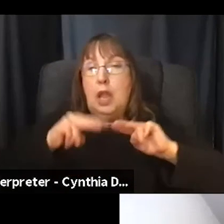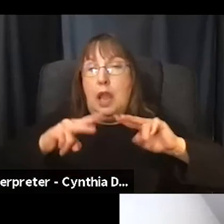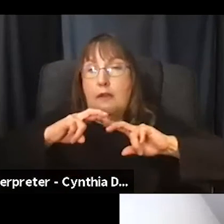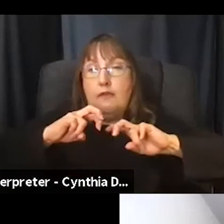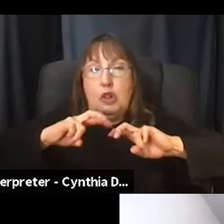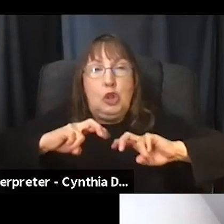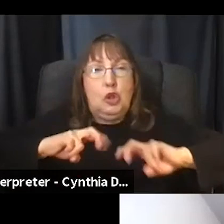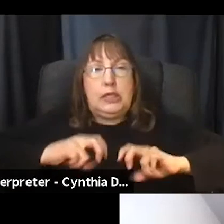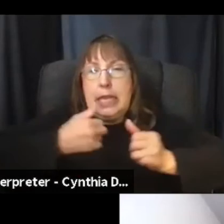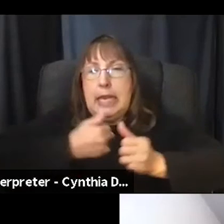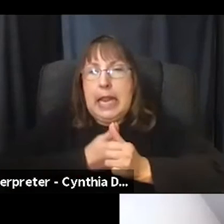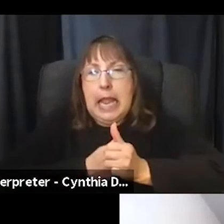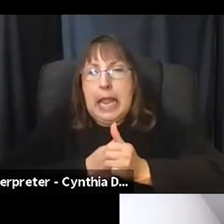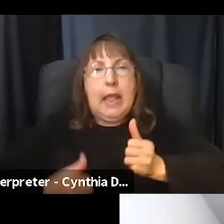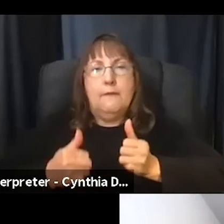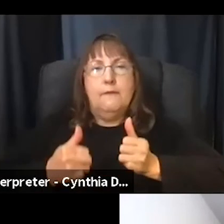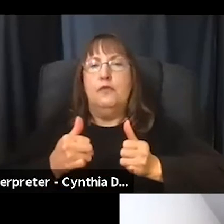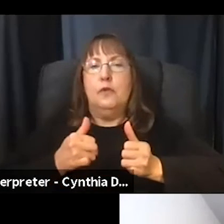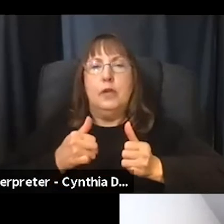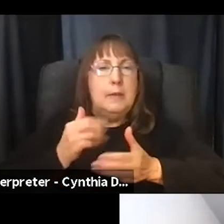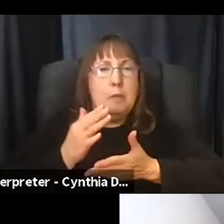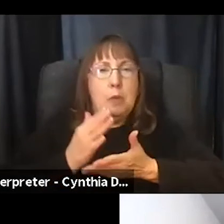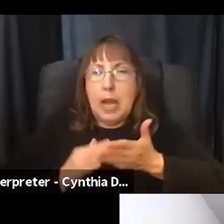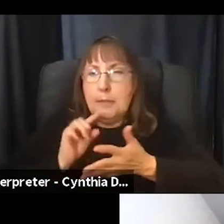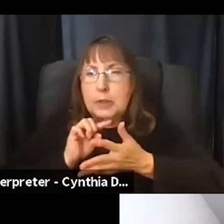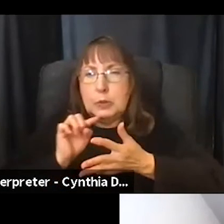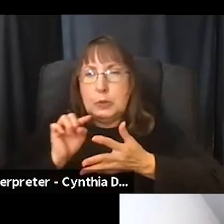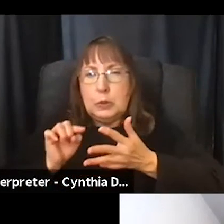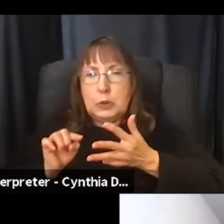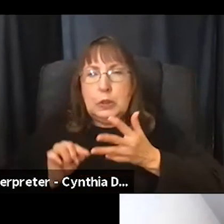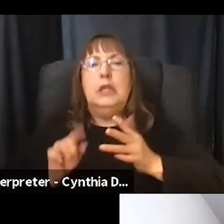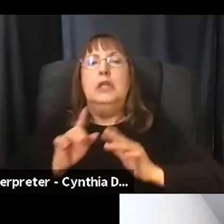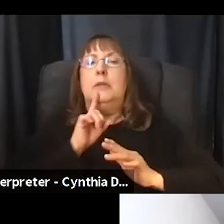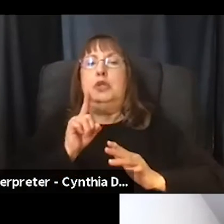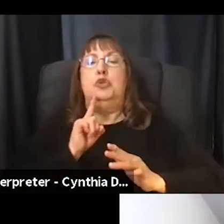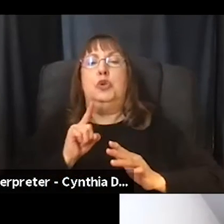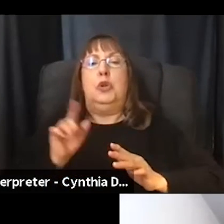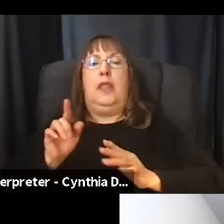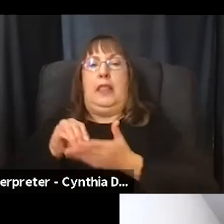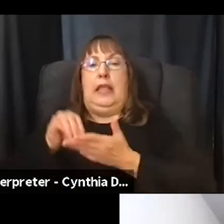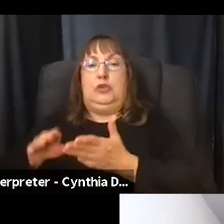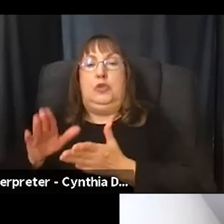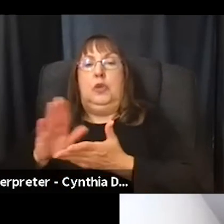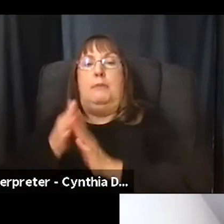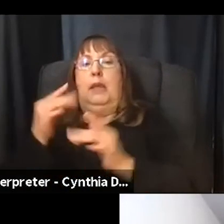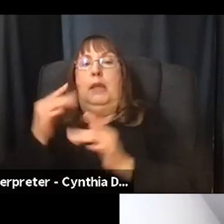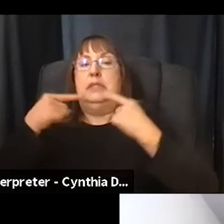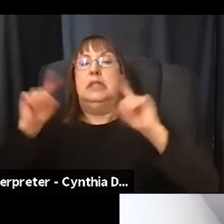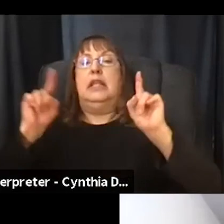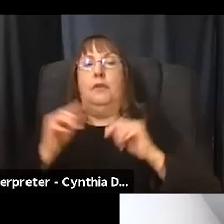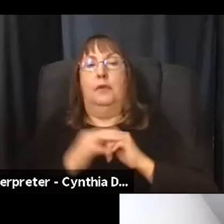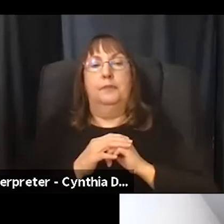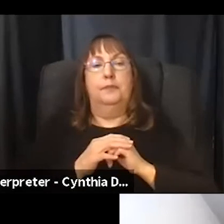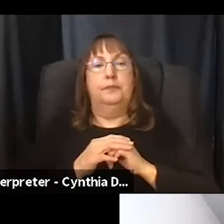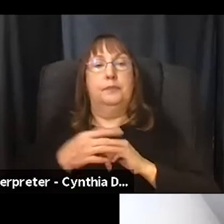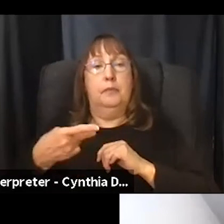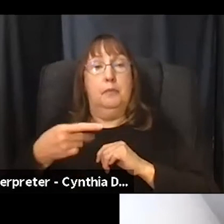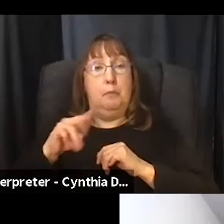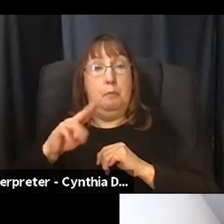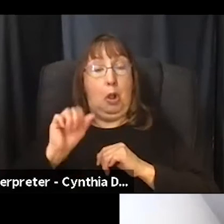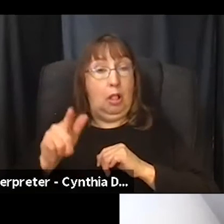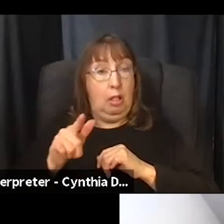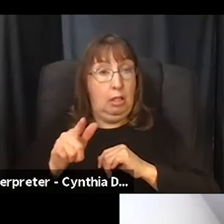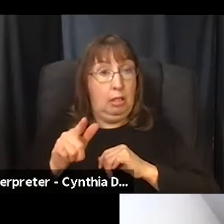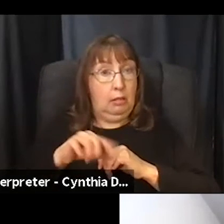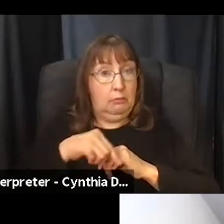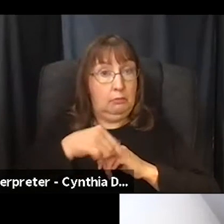parameter to work to assure the significant success of our students. Would anybody else like to answer, Paul?